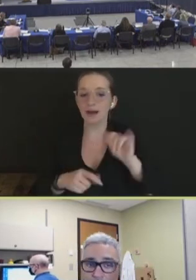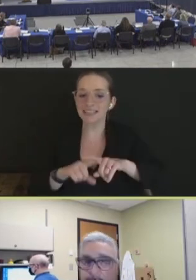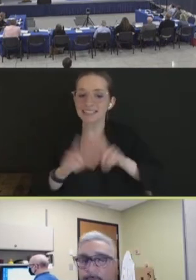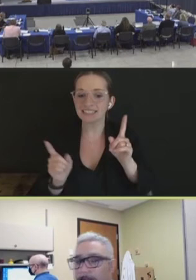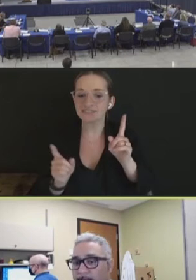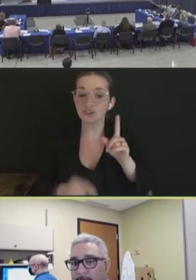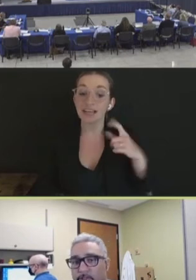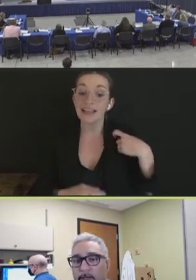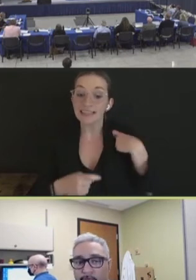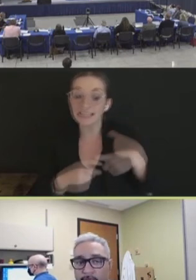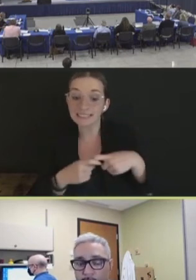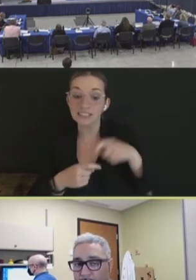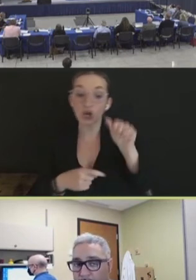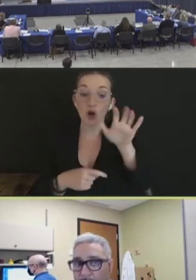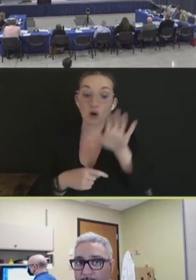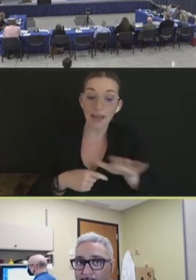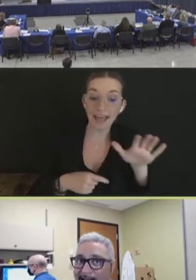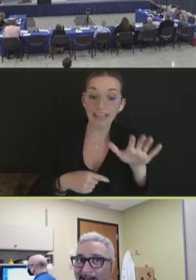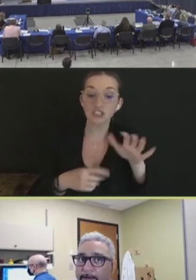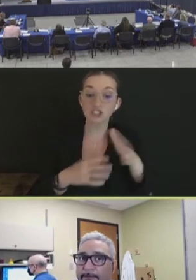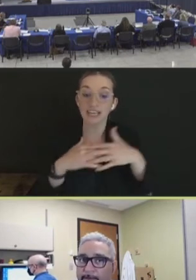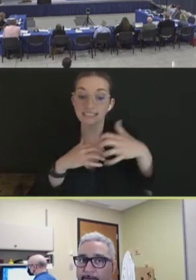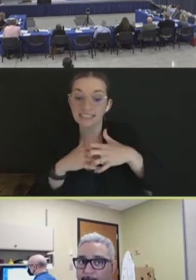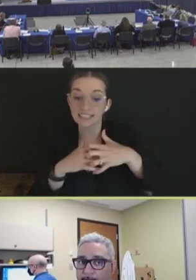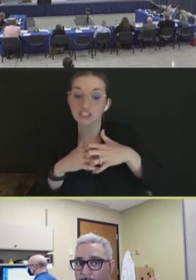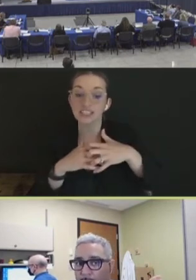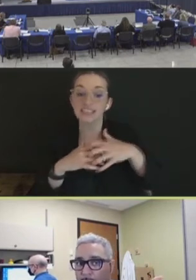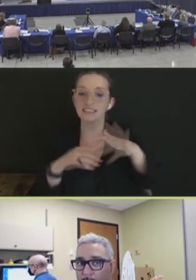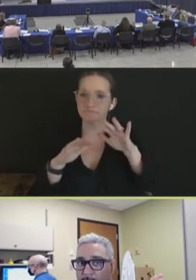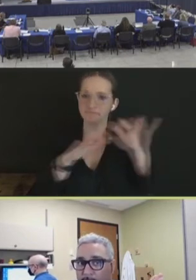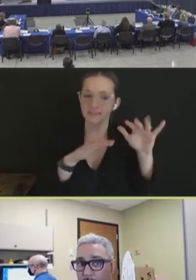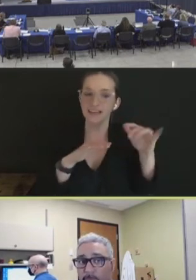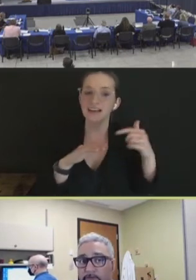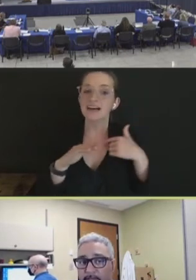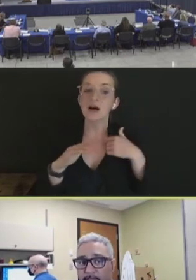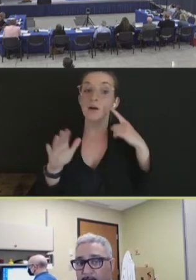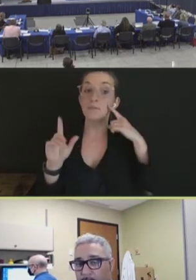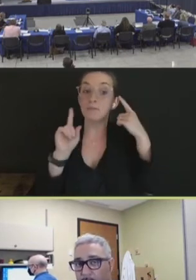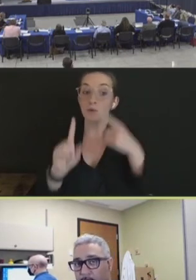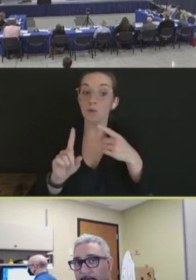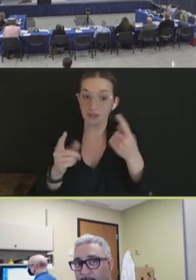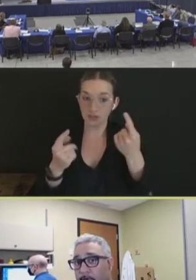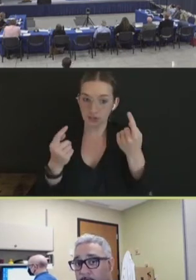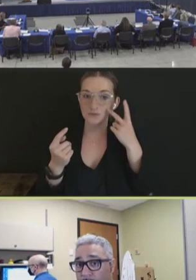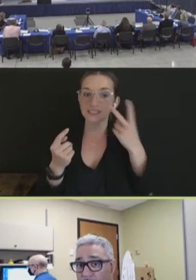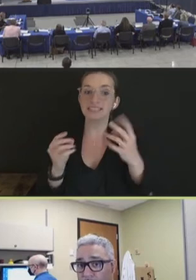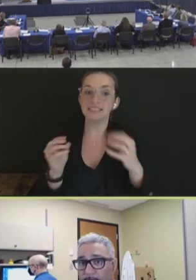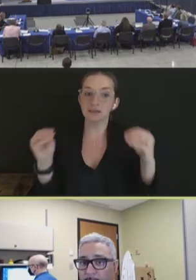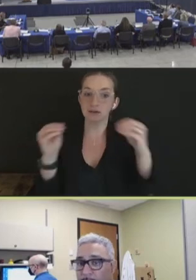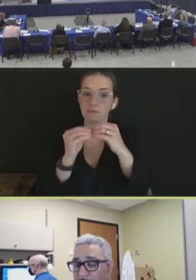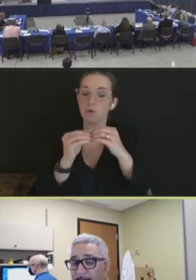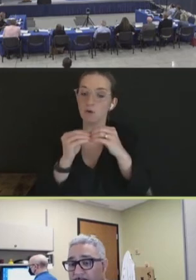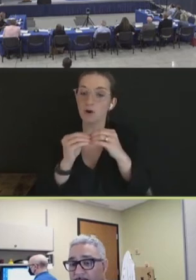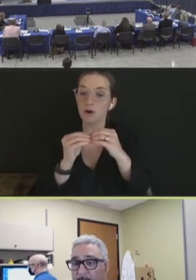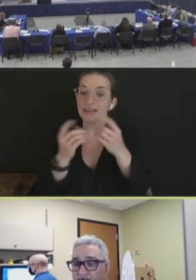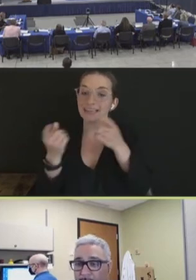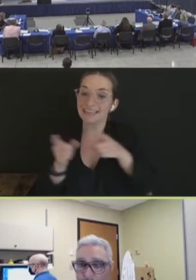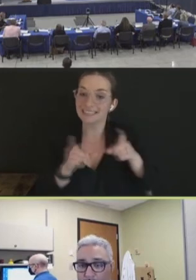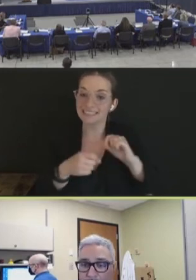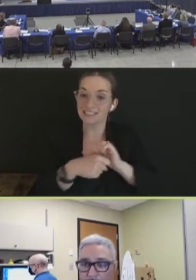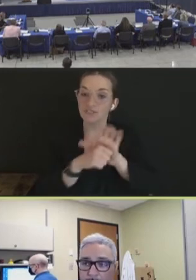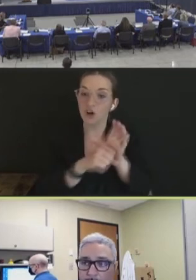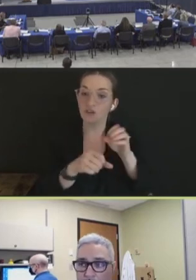And ultimately, I'm just trying to prove the point that you see higher incidence of COVID in Black and brown communities. Same thing